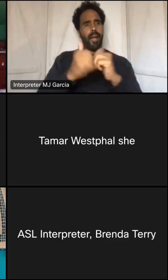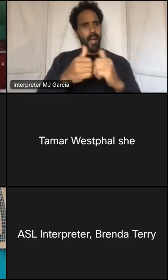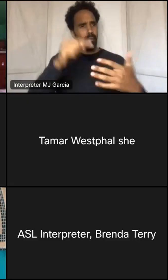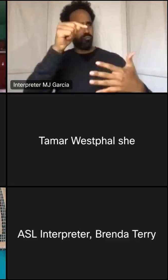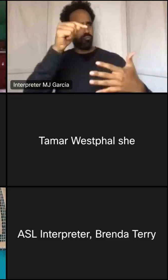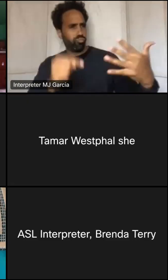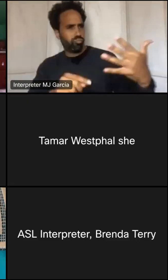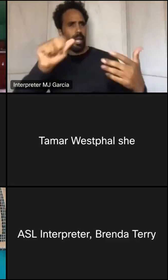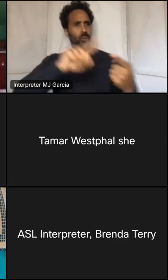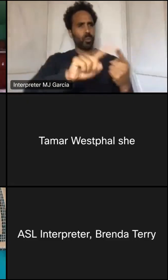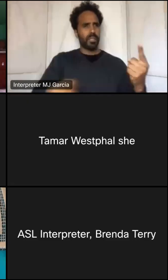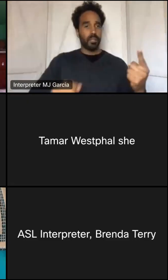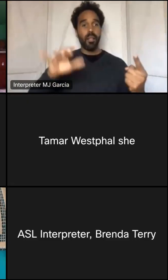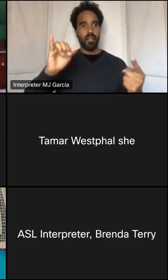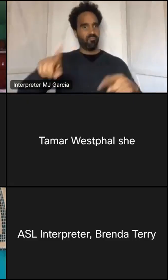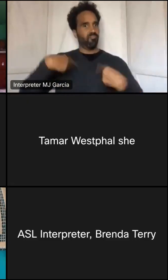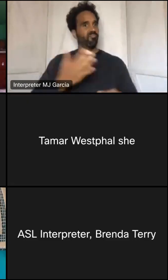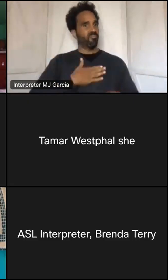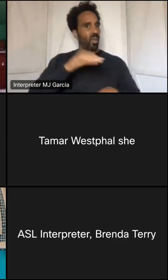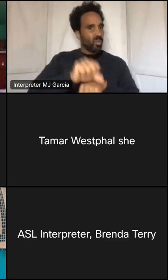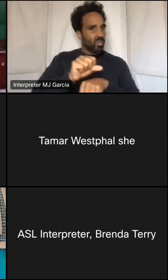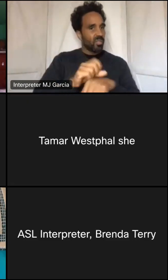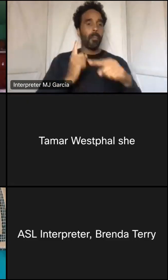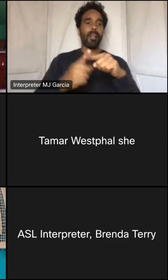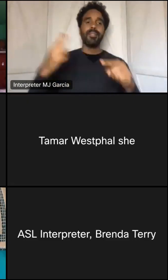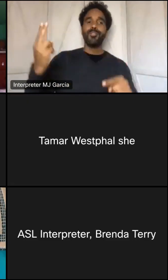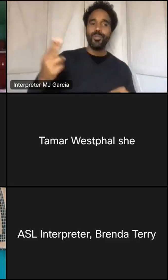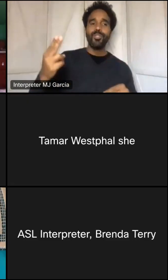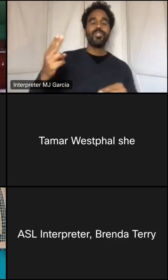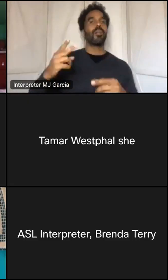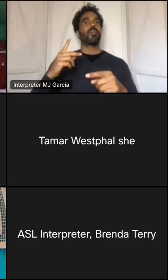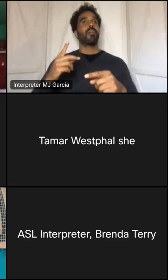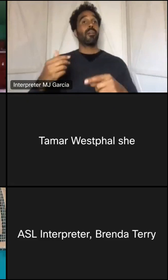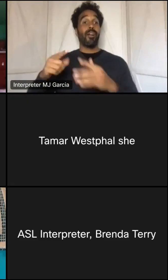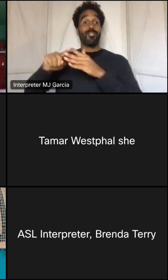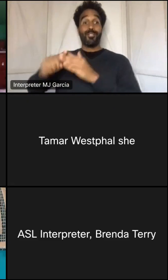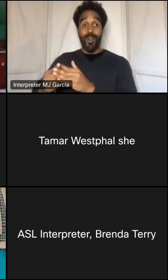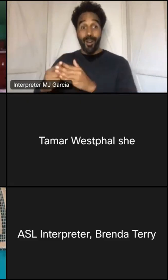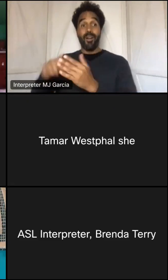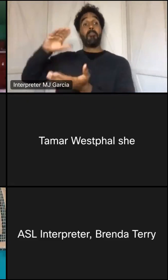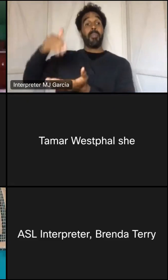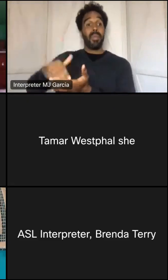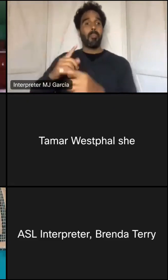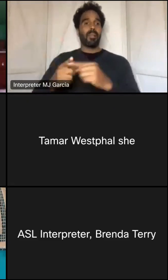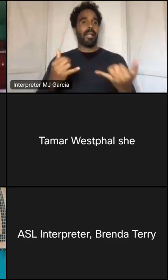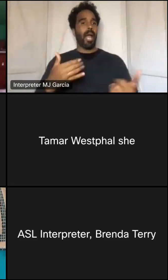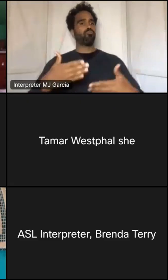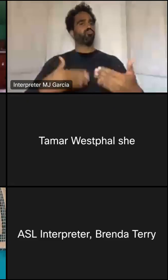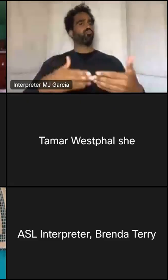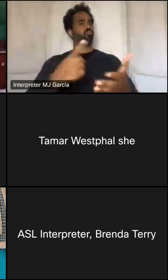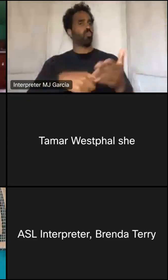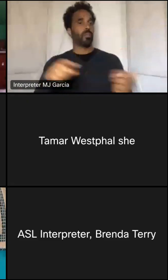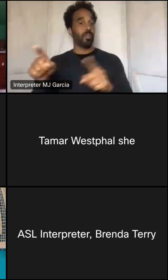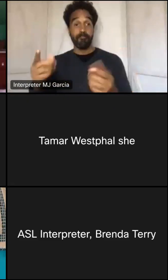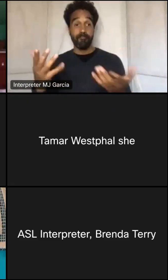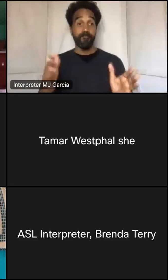how I started youth advocacy, kind of a little bit of the middle, and where I'm at right now. Thank you so